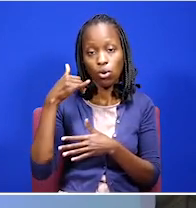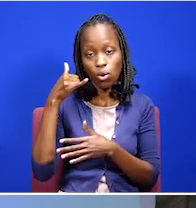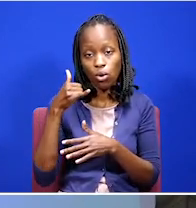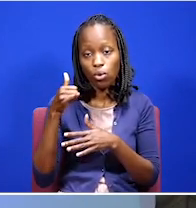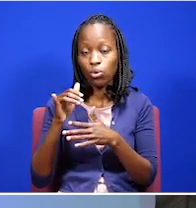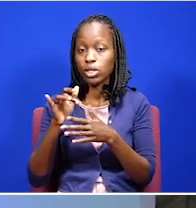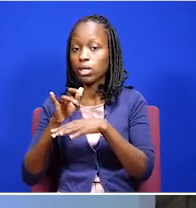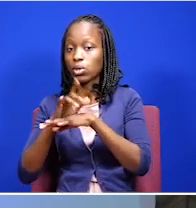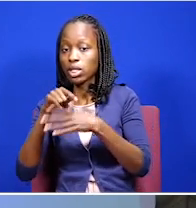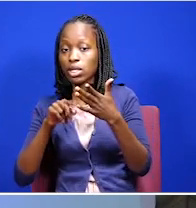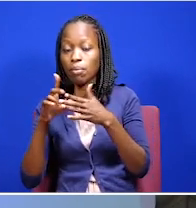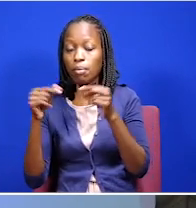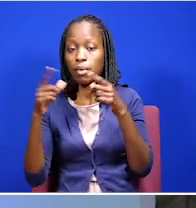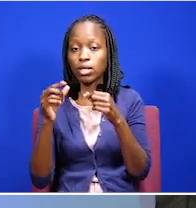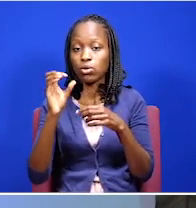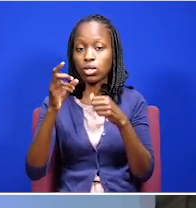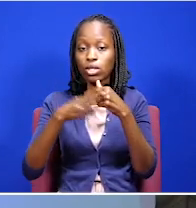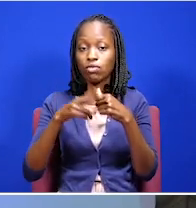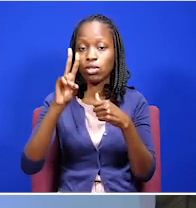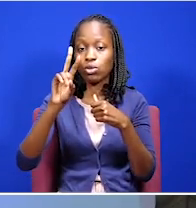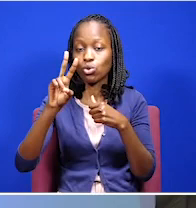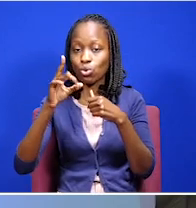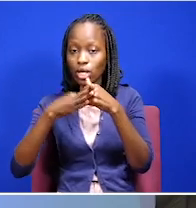WhatsApp message to